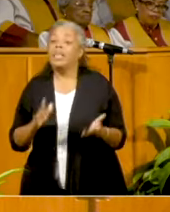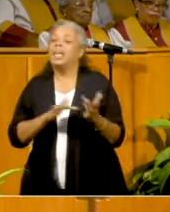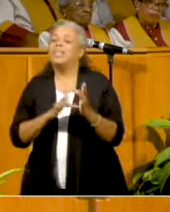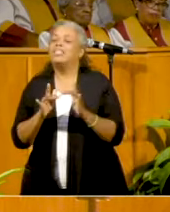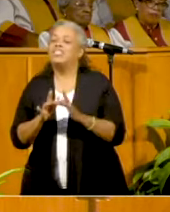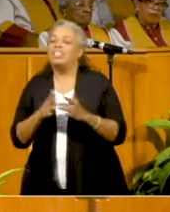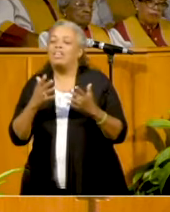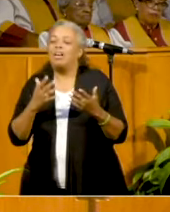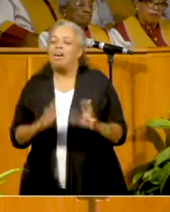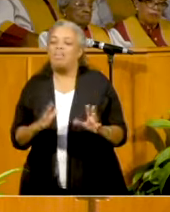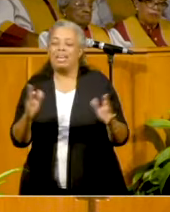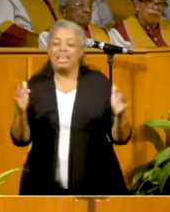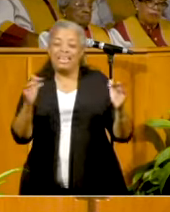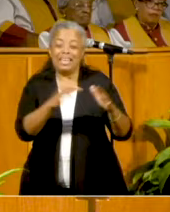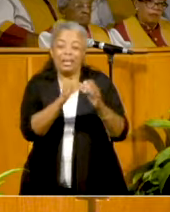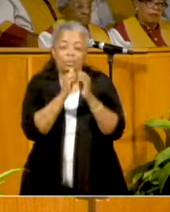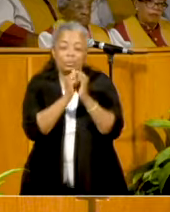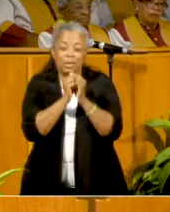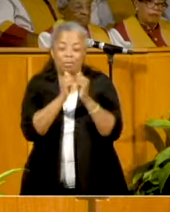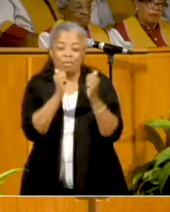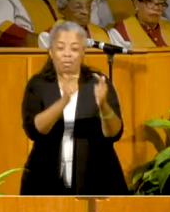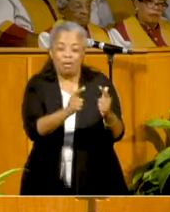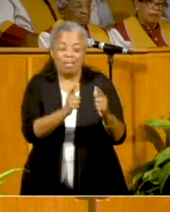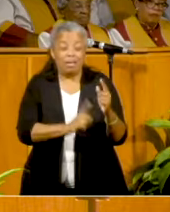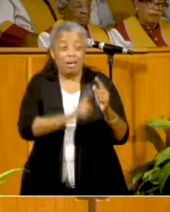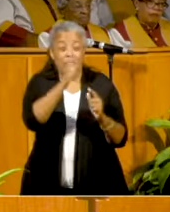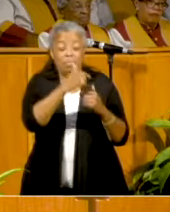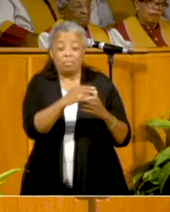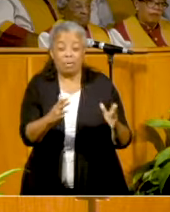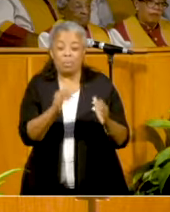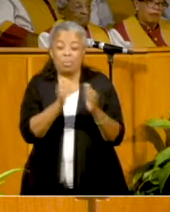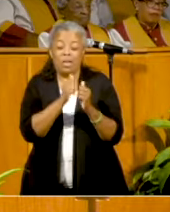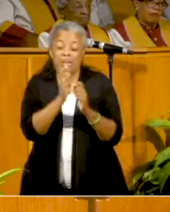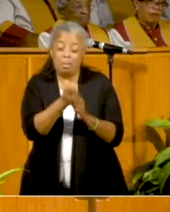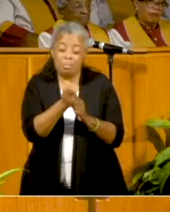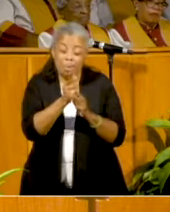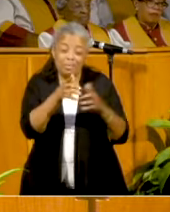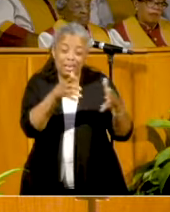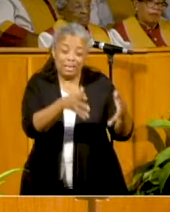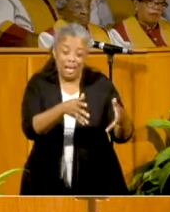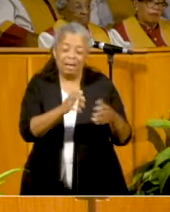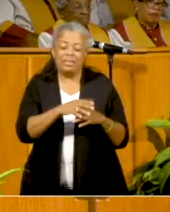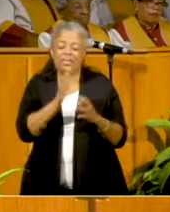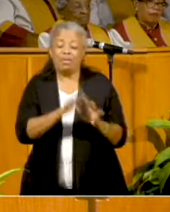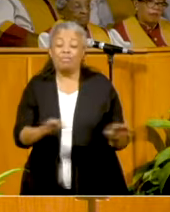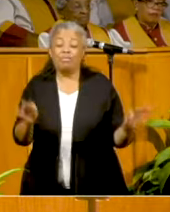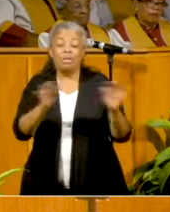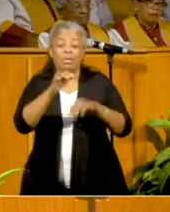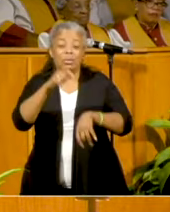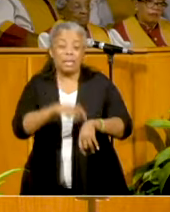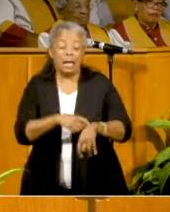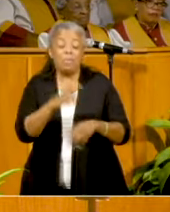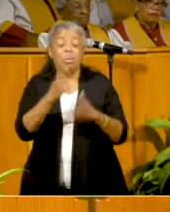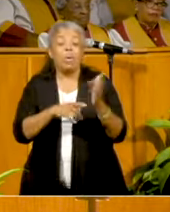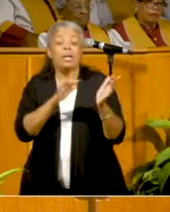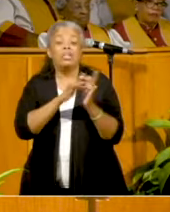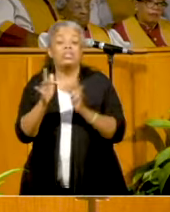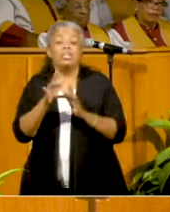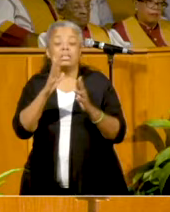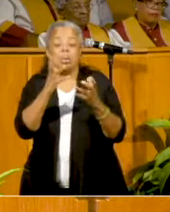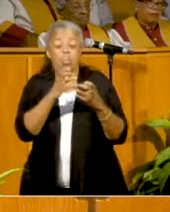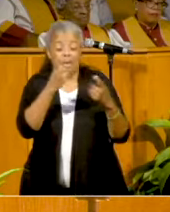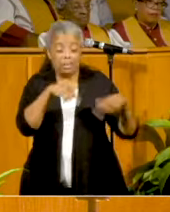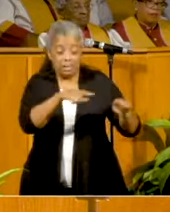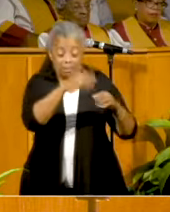Jesus has gathered his disciples in an upper room with moments to spare. It's a critical time, and what he needs them to